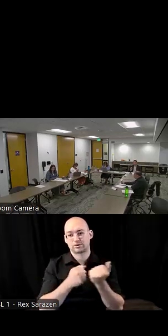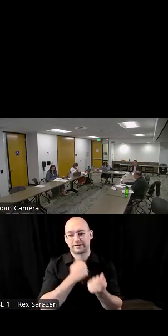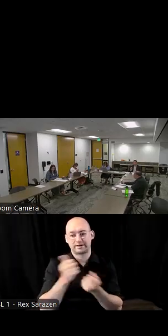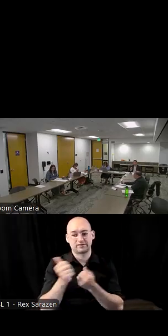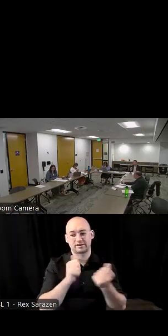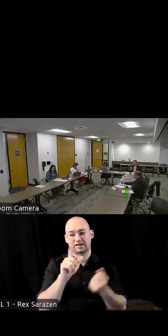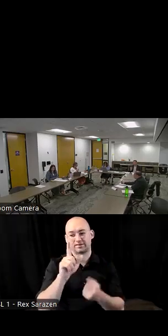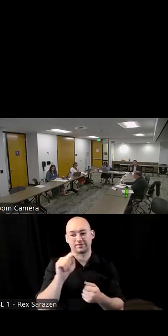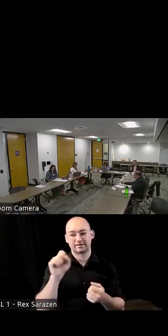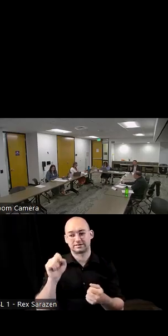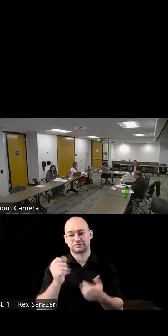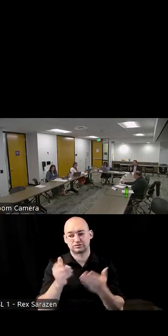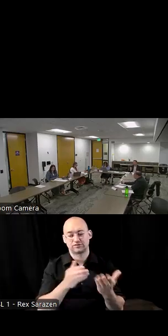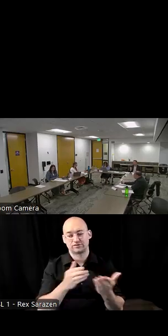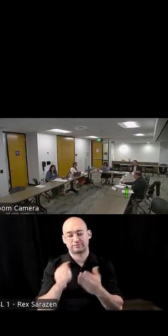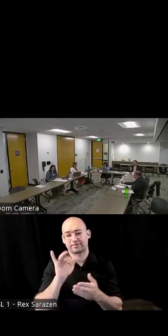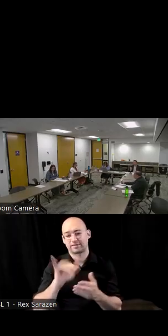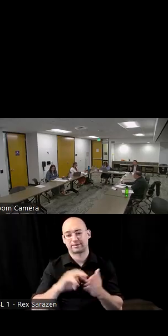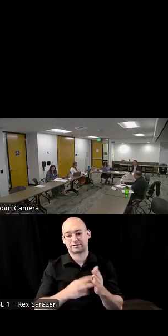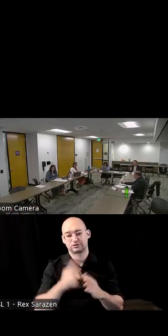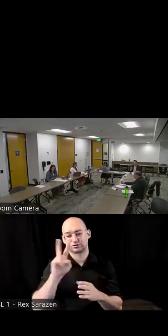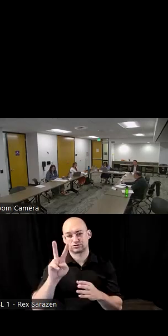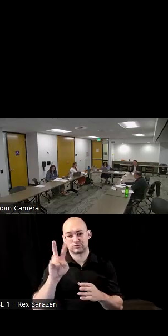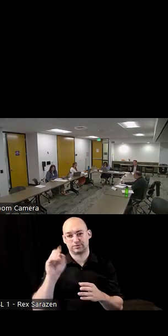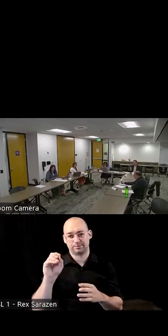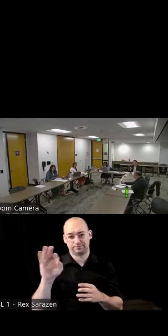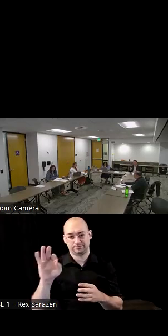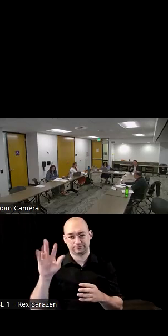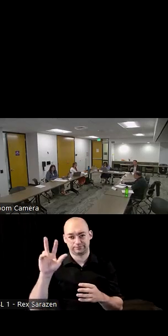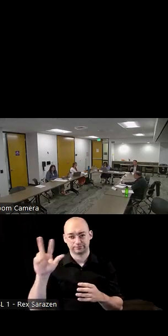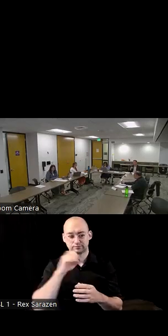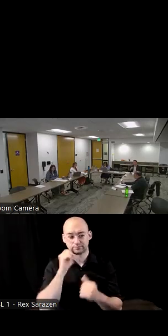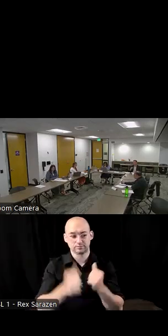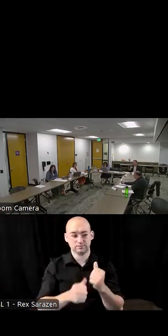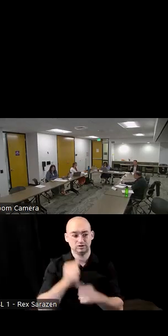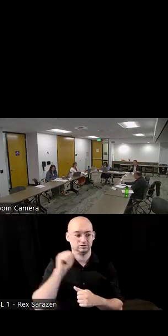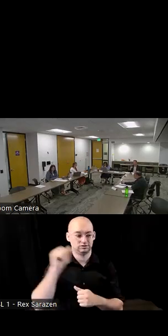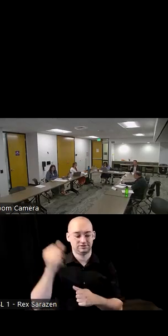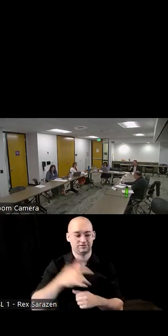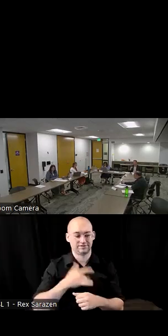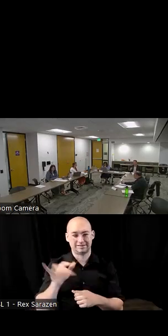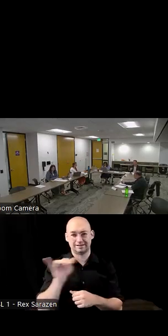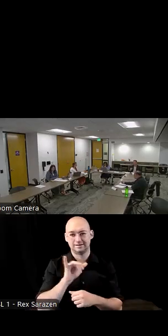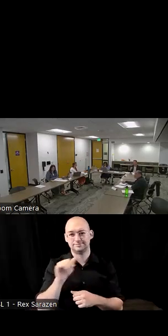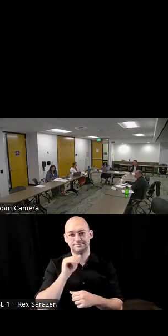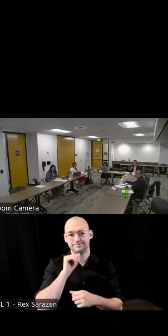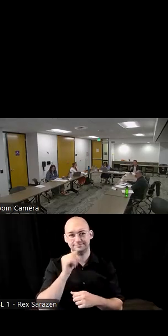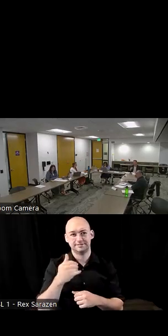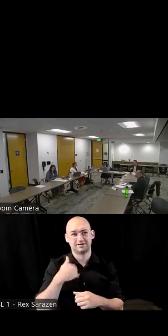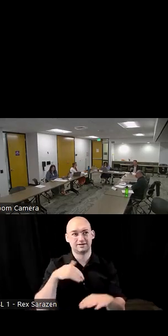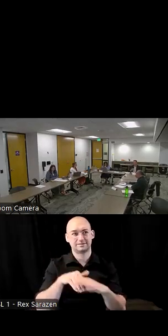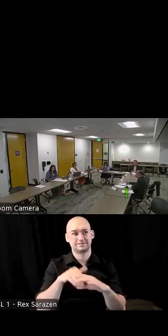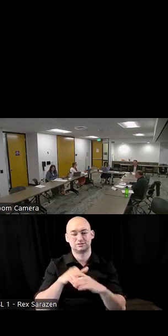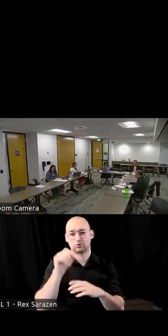LTSS services. But that means 2 out of 3 older adults in California feel like they either don't have access or